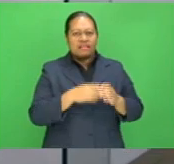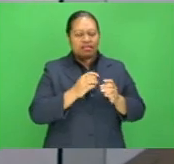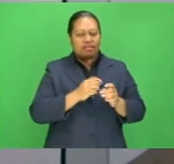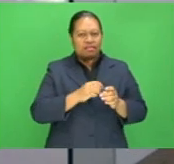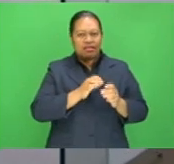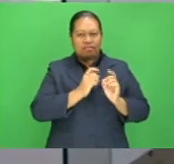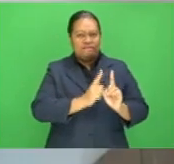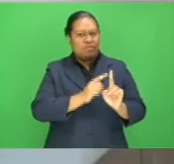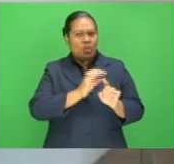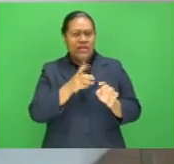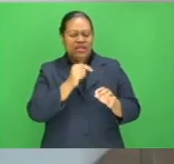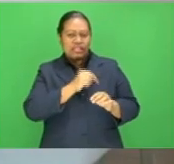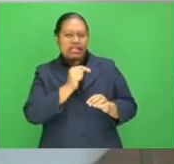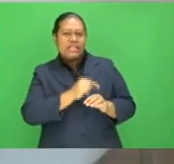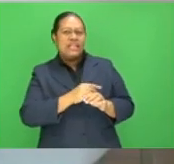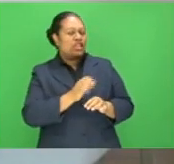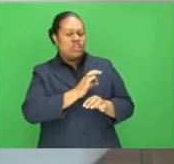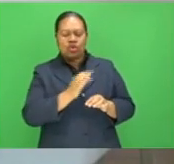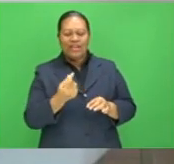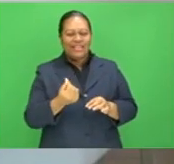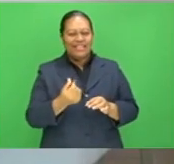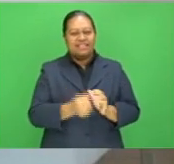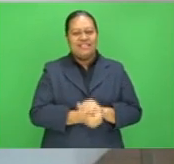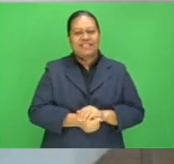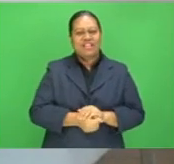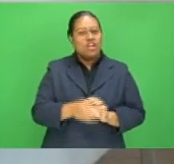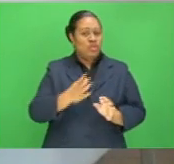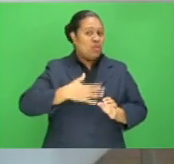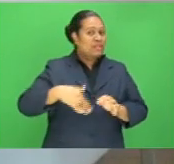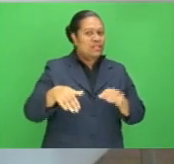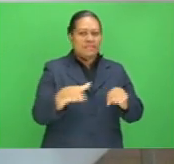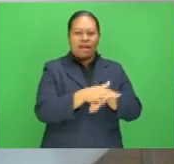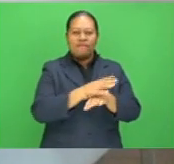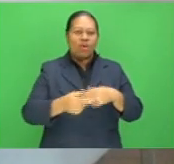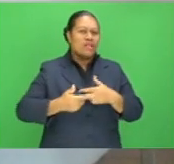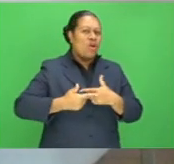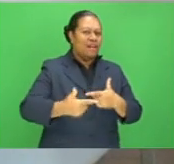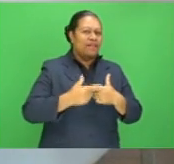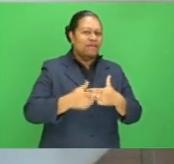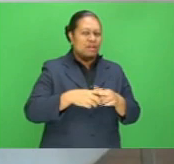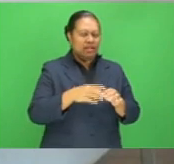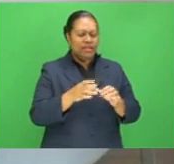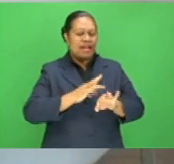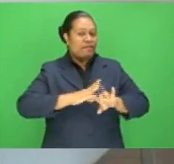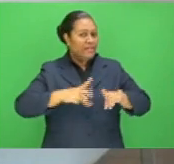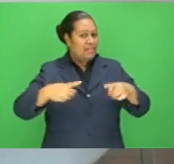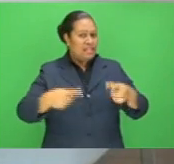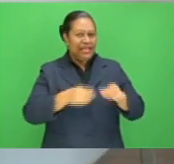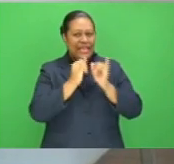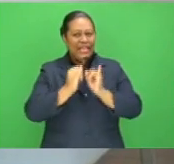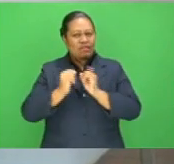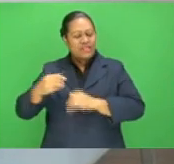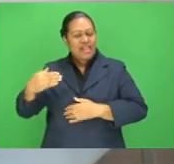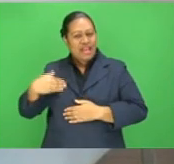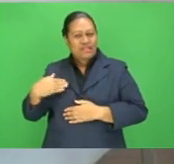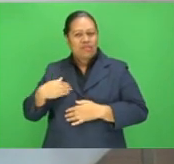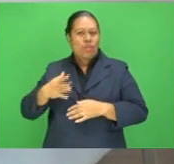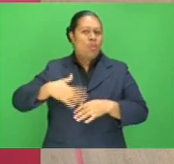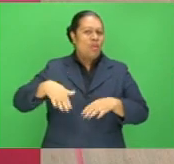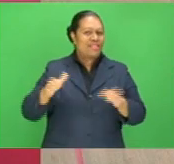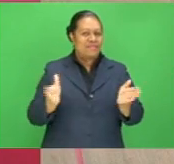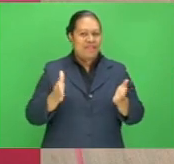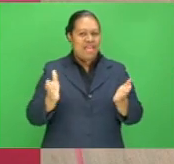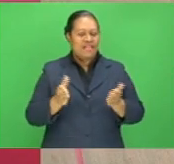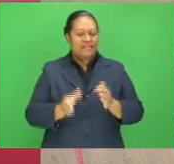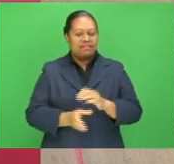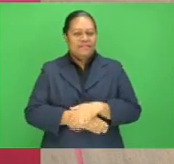easy. McCaskill adds the protocols cover all levels, from cleaning facilities to the individual hygiene of players.